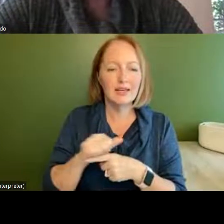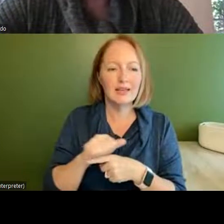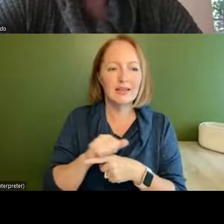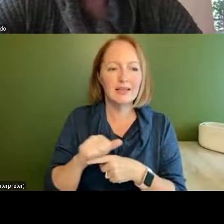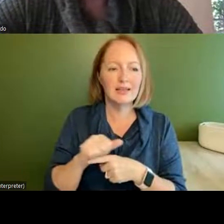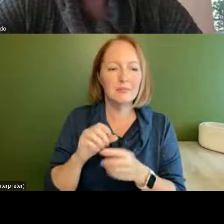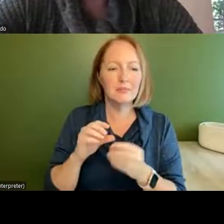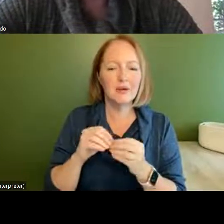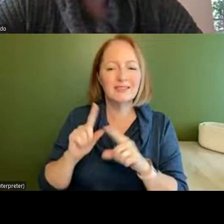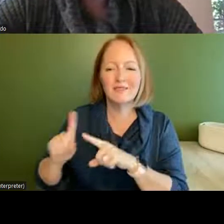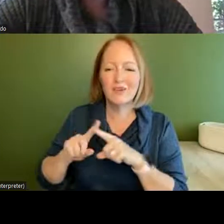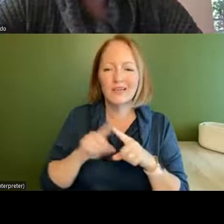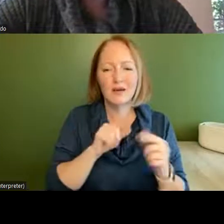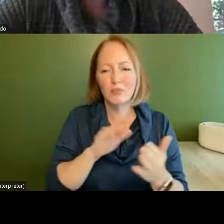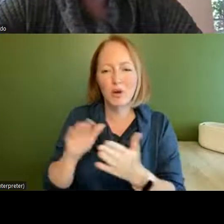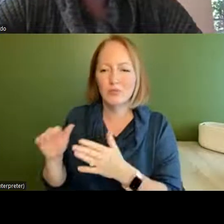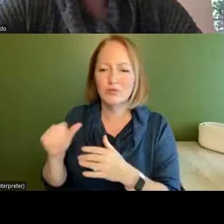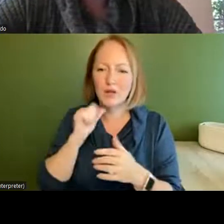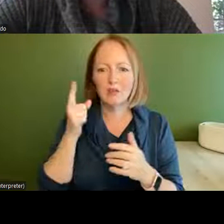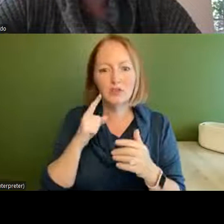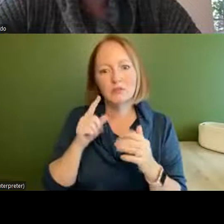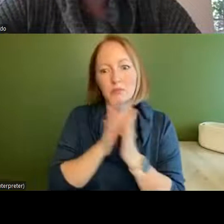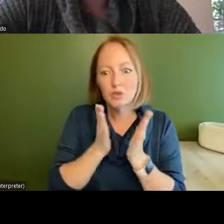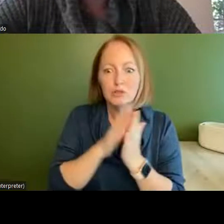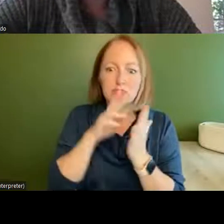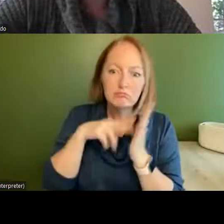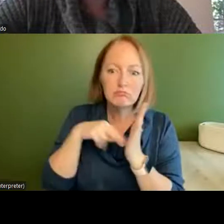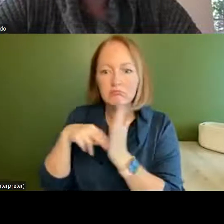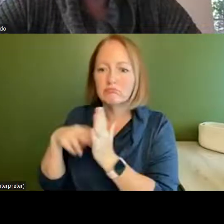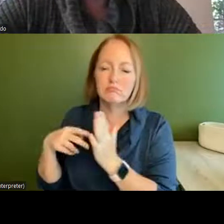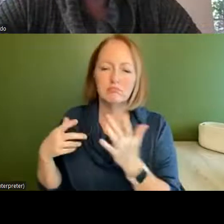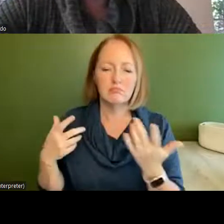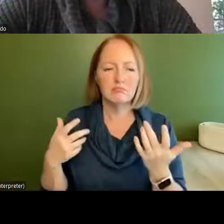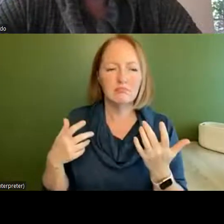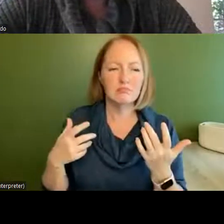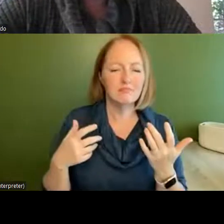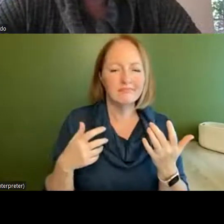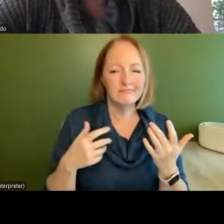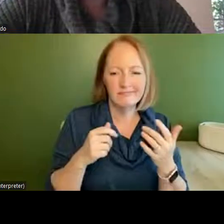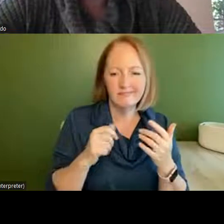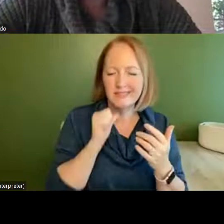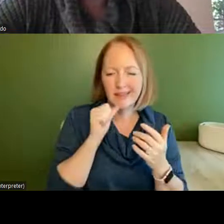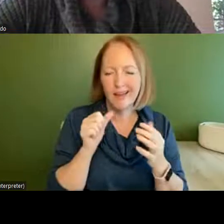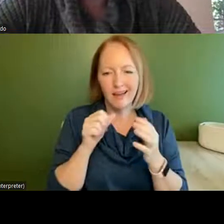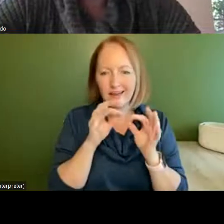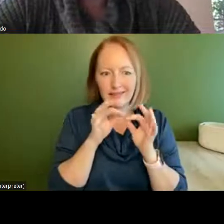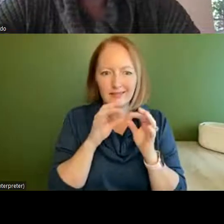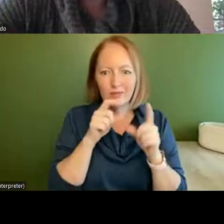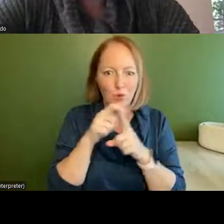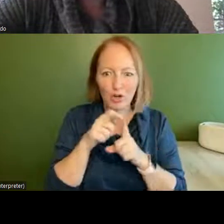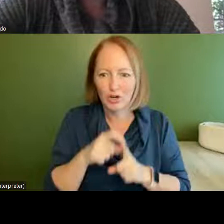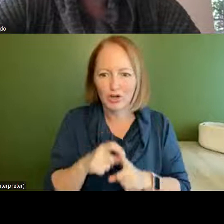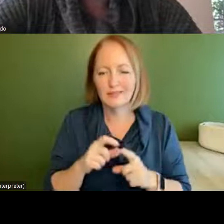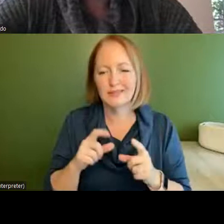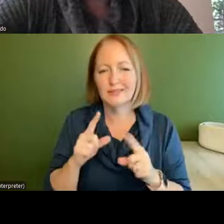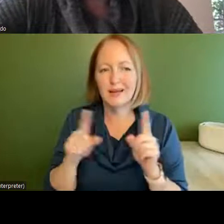through the different modalities. So it's not just kind of, you know, just reading a book or something, but it's and